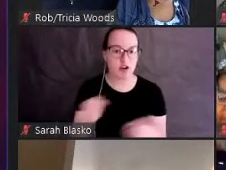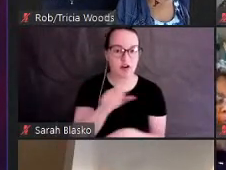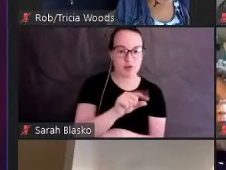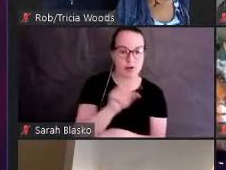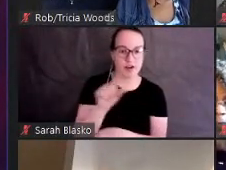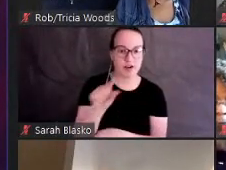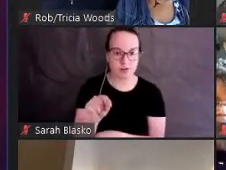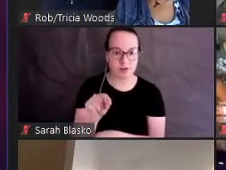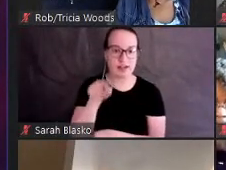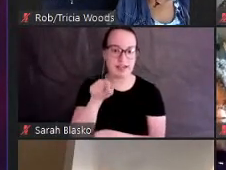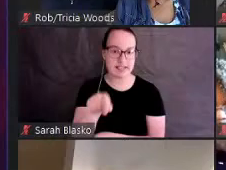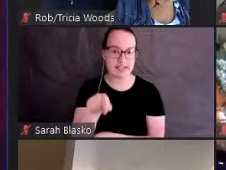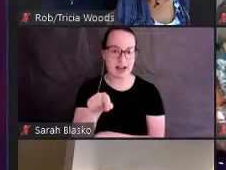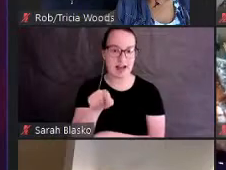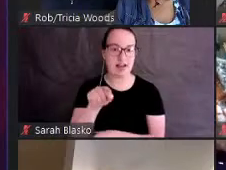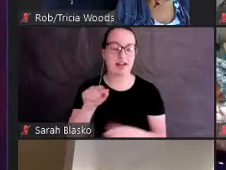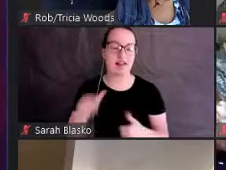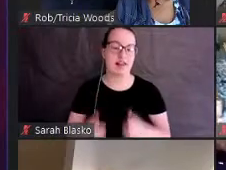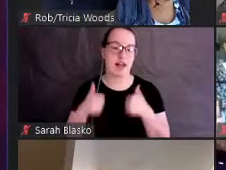stronger2020.live,